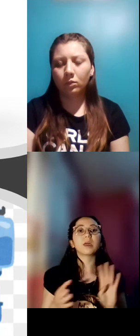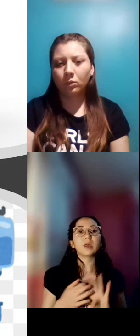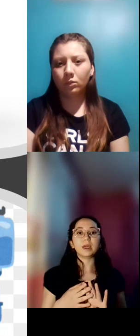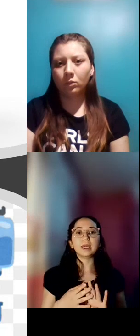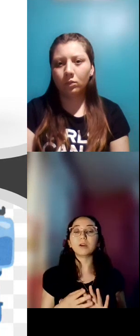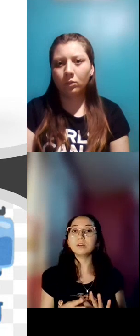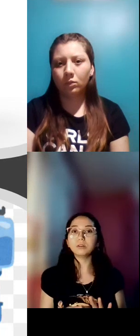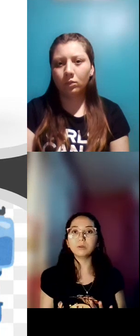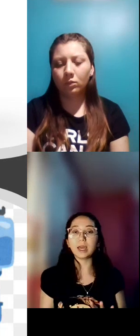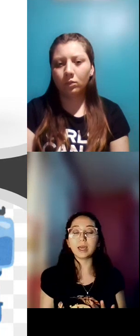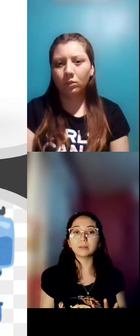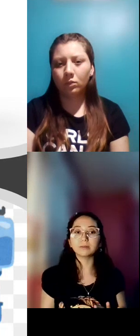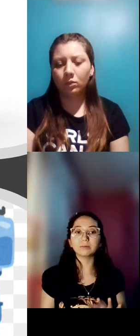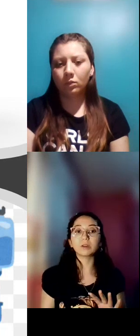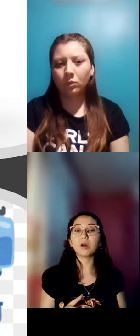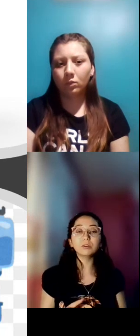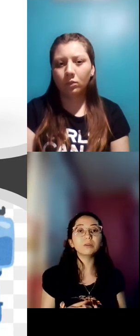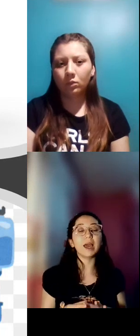shock.